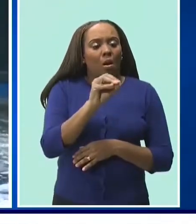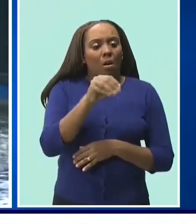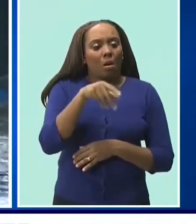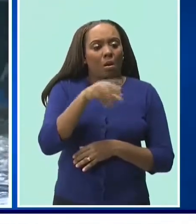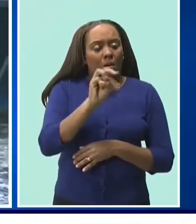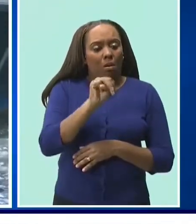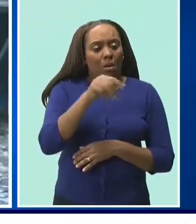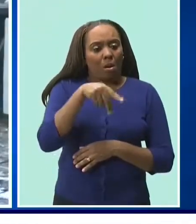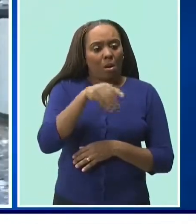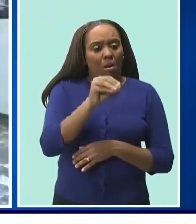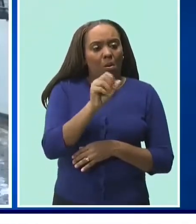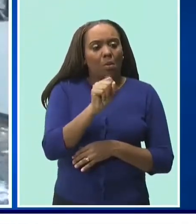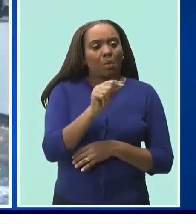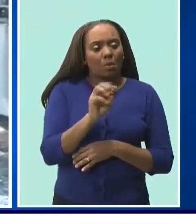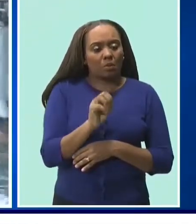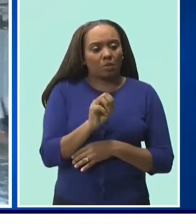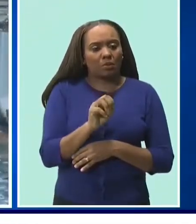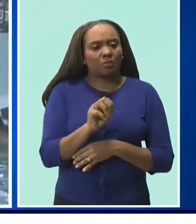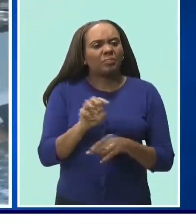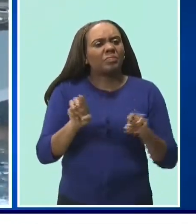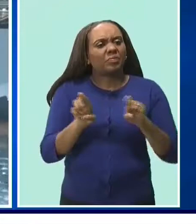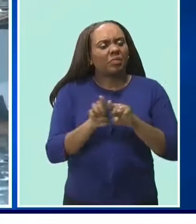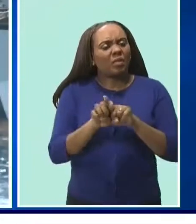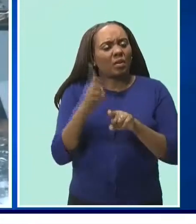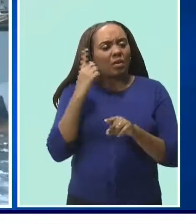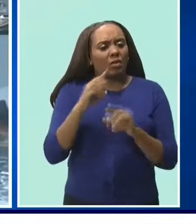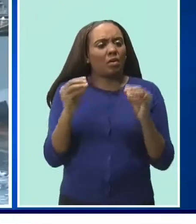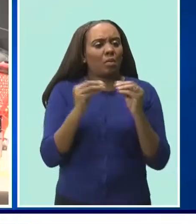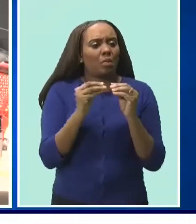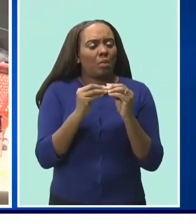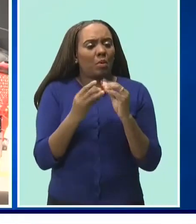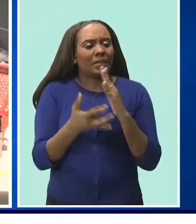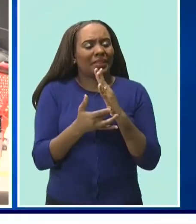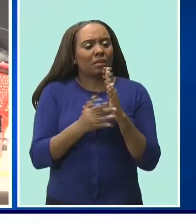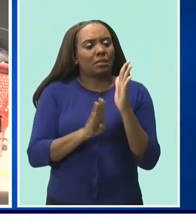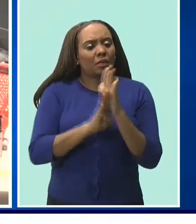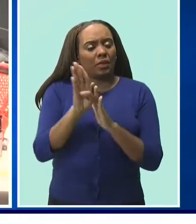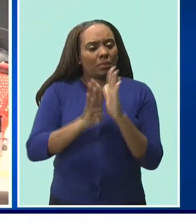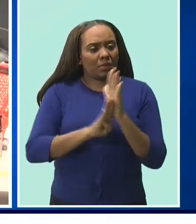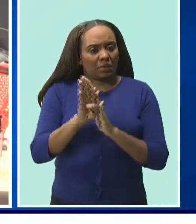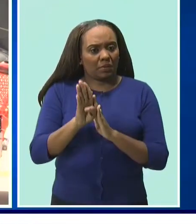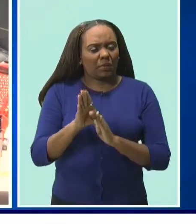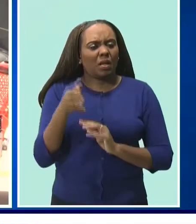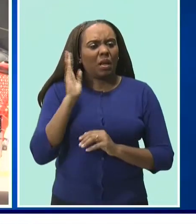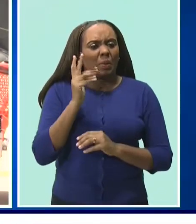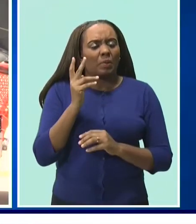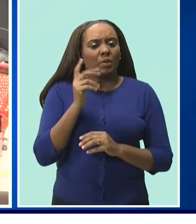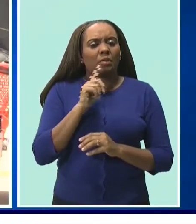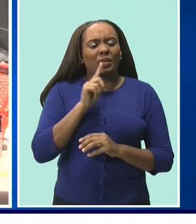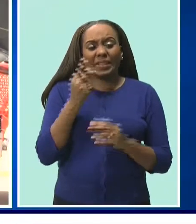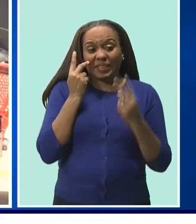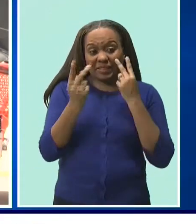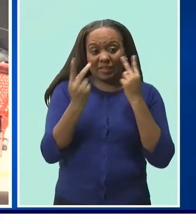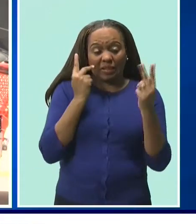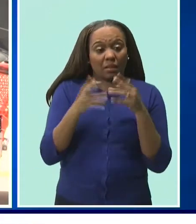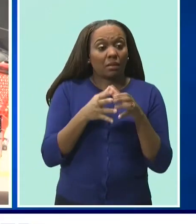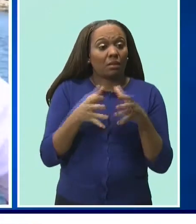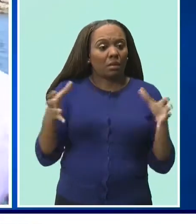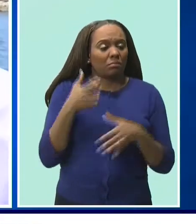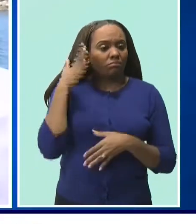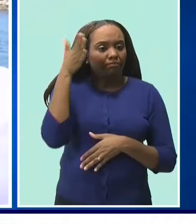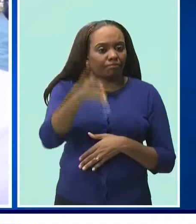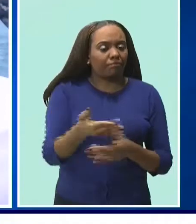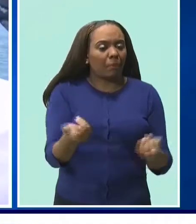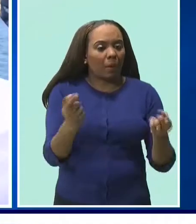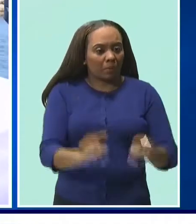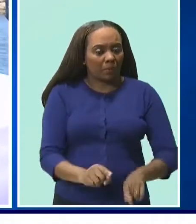to serve as a catalyst for marine biotechnology development. And that is one of the things that you're going to see a lot of happening going forward.